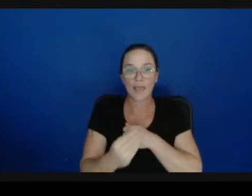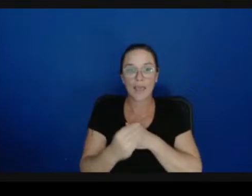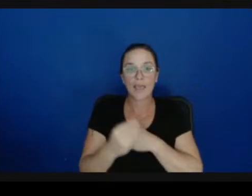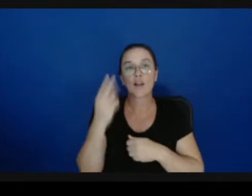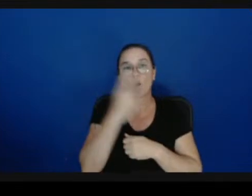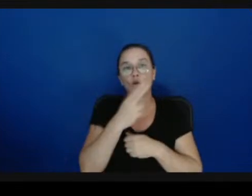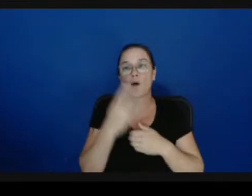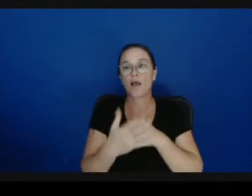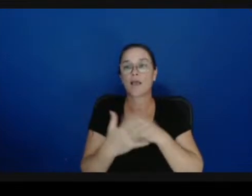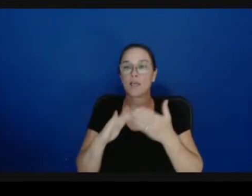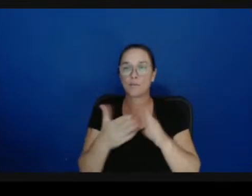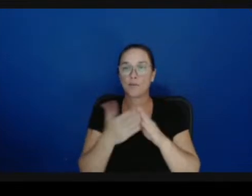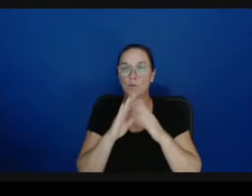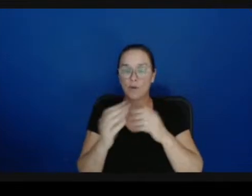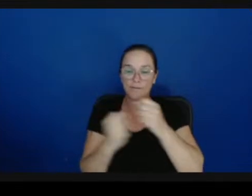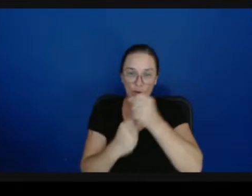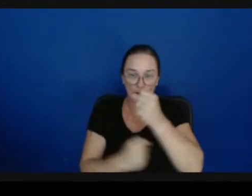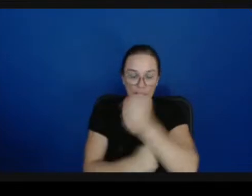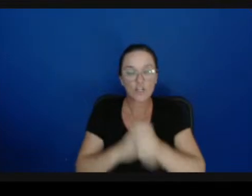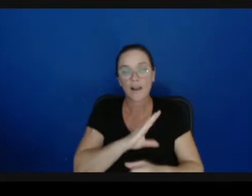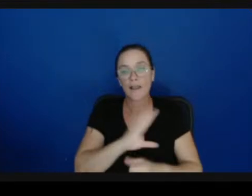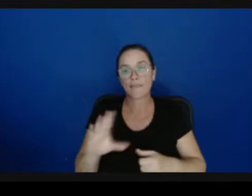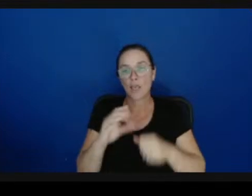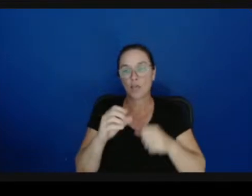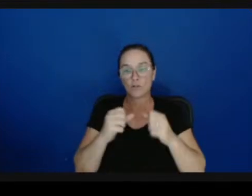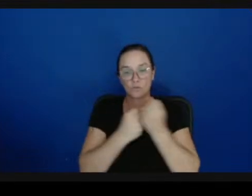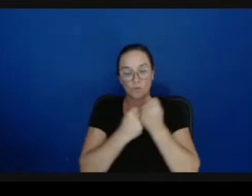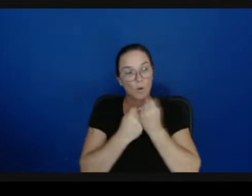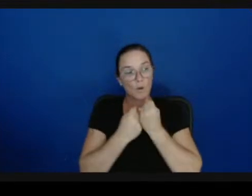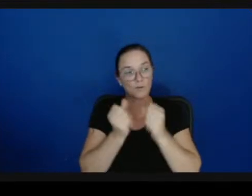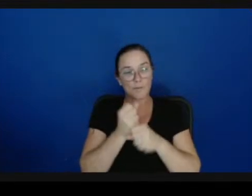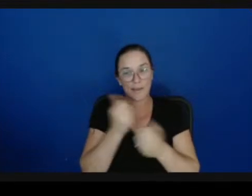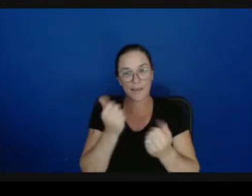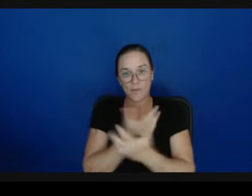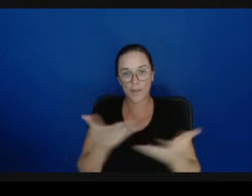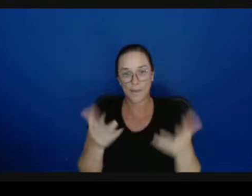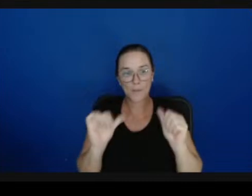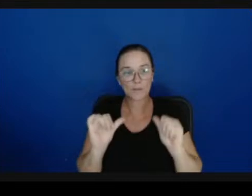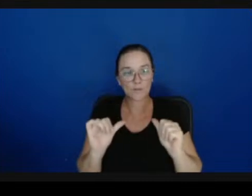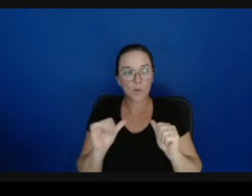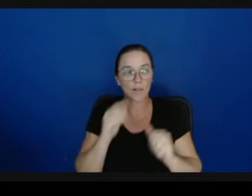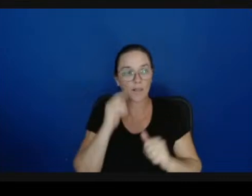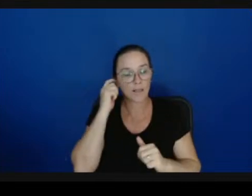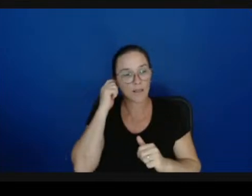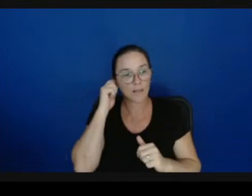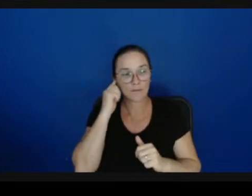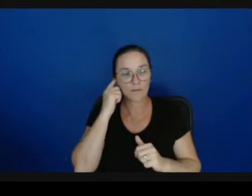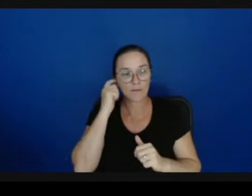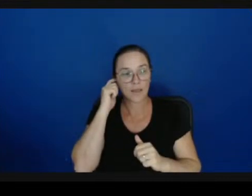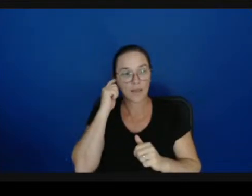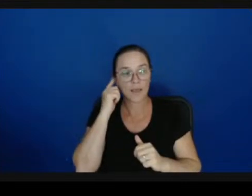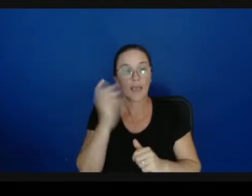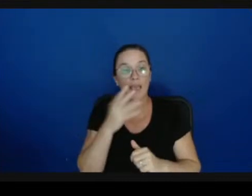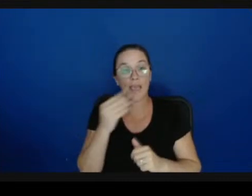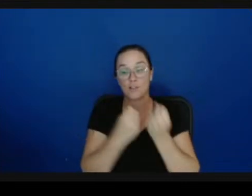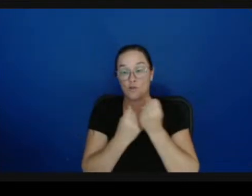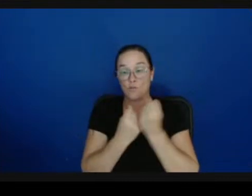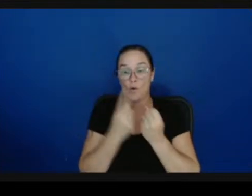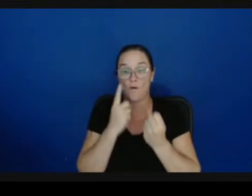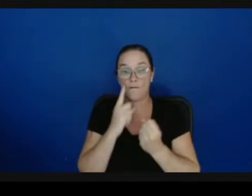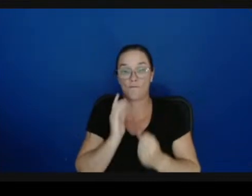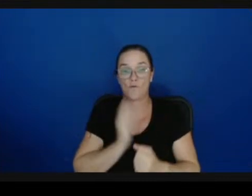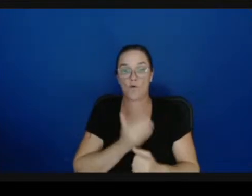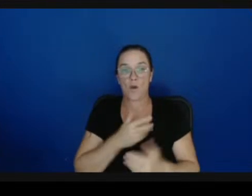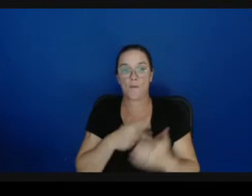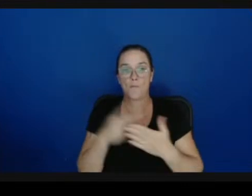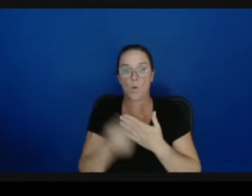Foundation, their support to be able to make all this possible, and Absolutely. As well as support for our other programs as well, which